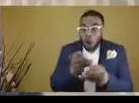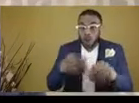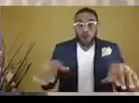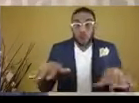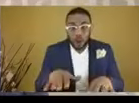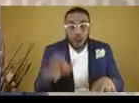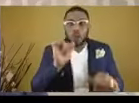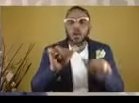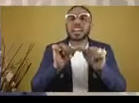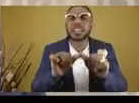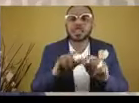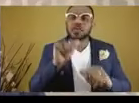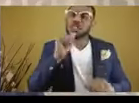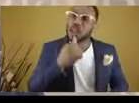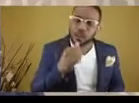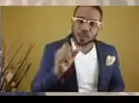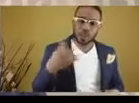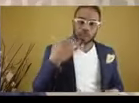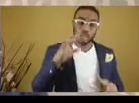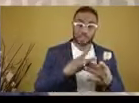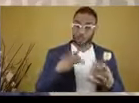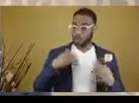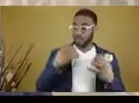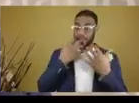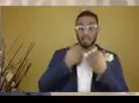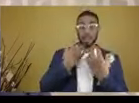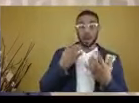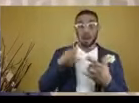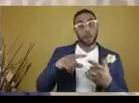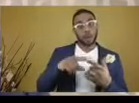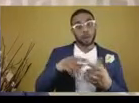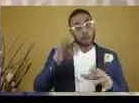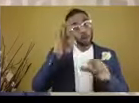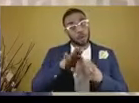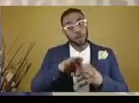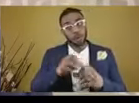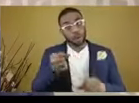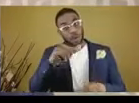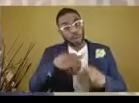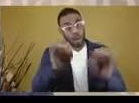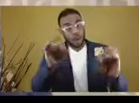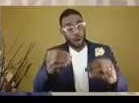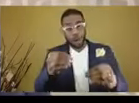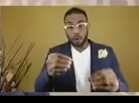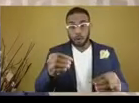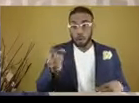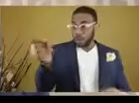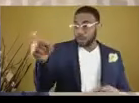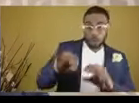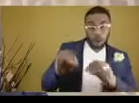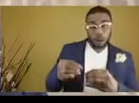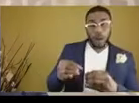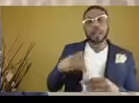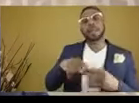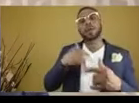will continue to suffer. So if we say that we care about the voters that put us in office and put them in office, then we're saying that the first thing you need